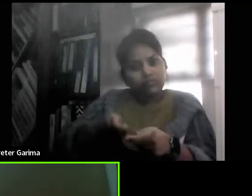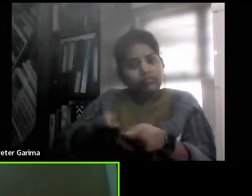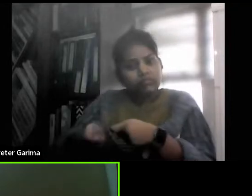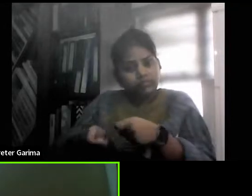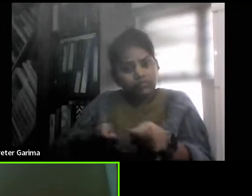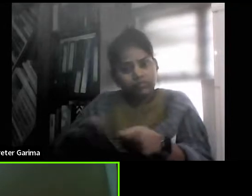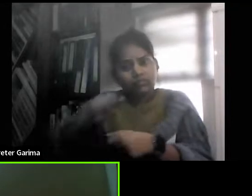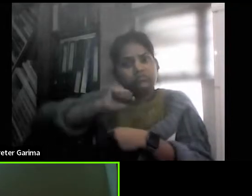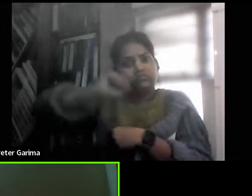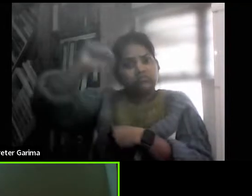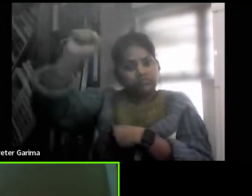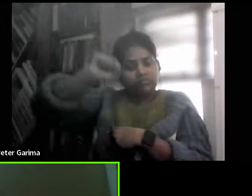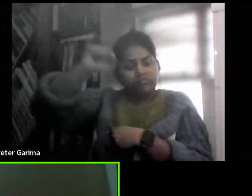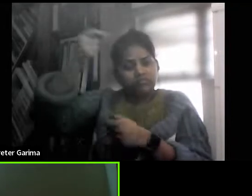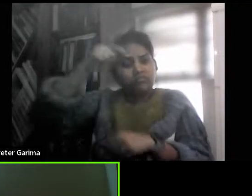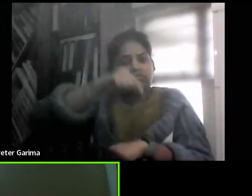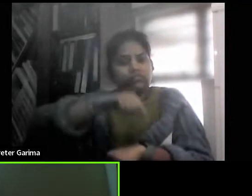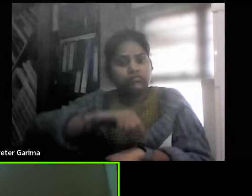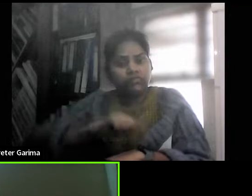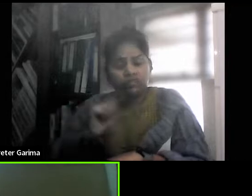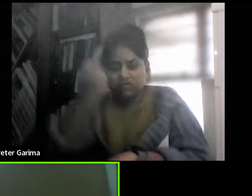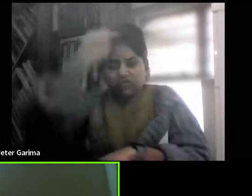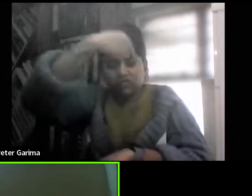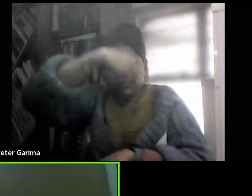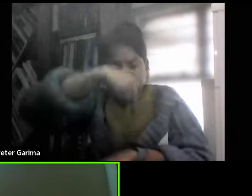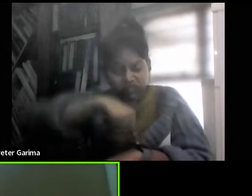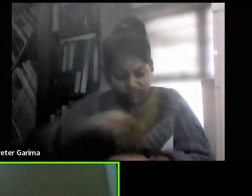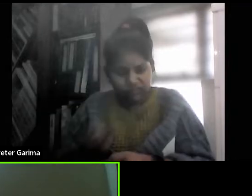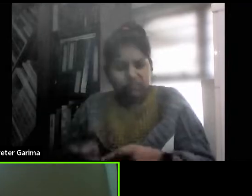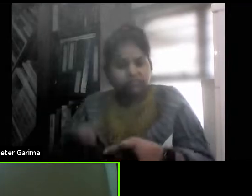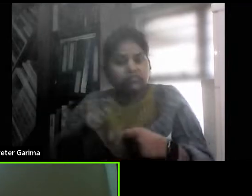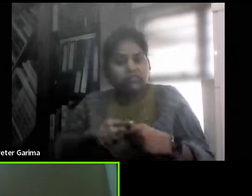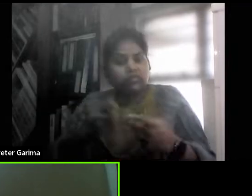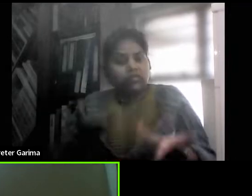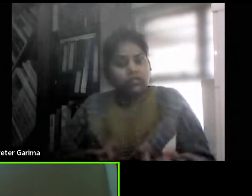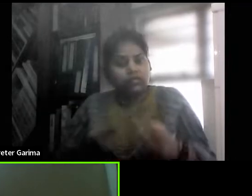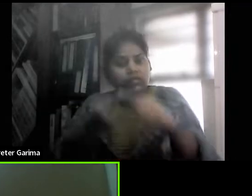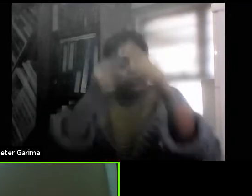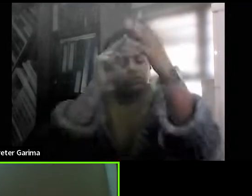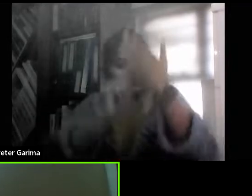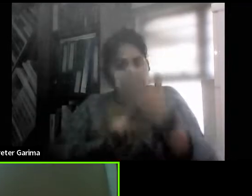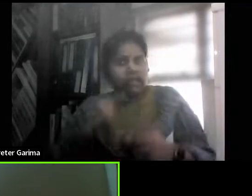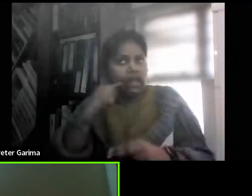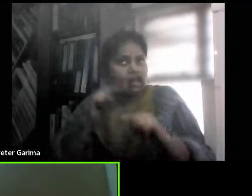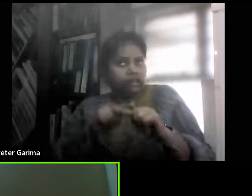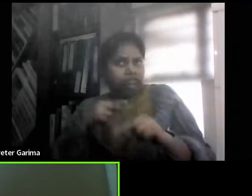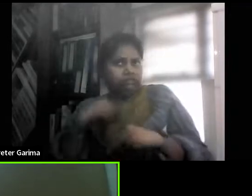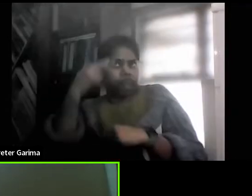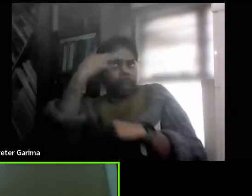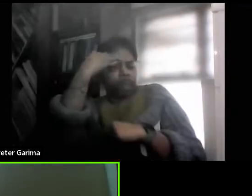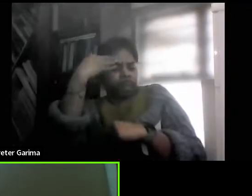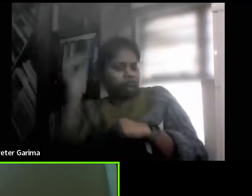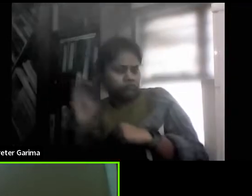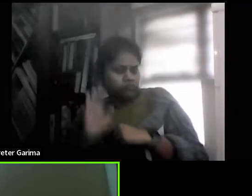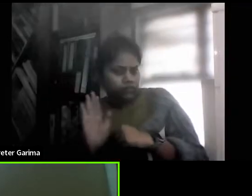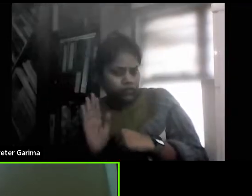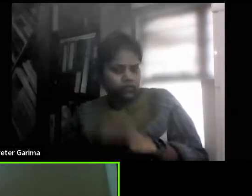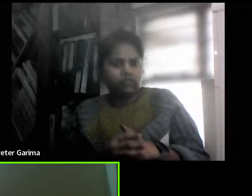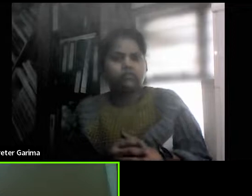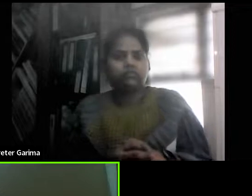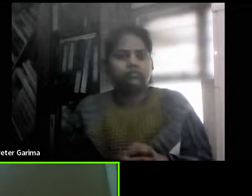protest. I think it is for the first time it happened in the state of Tamil Nadu, if I'm not mistaken, as in Madras High